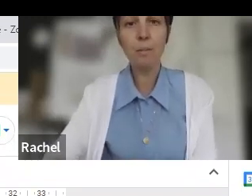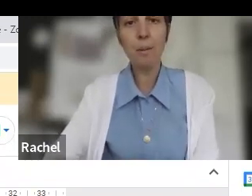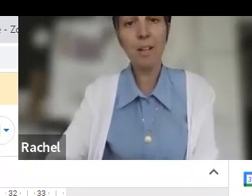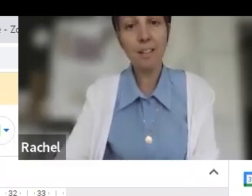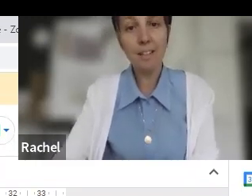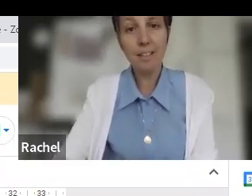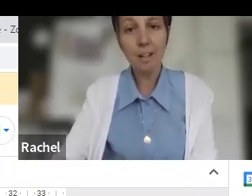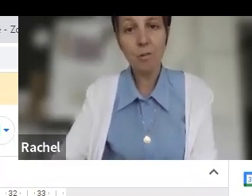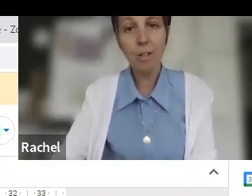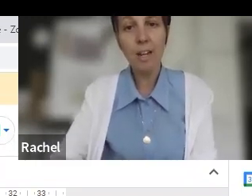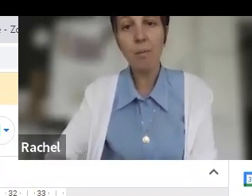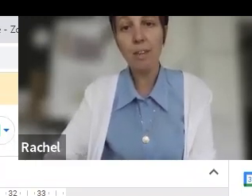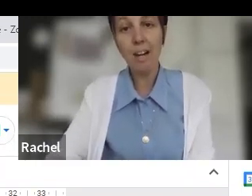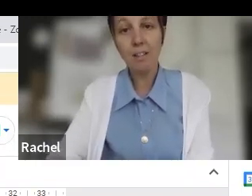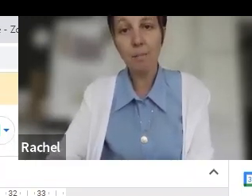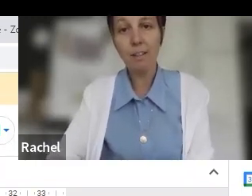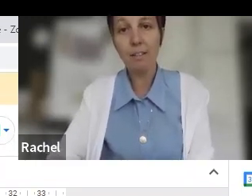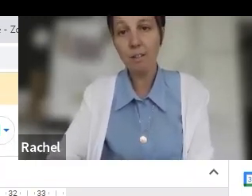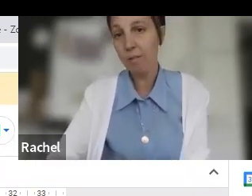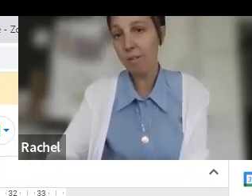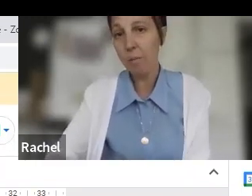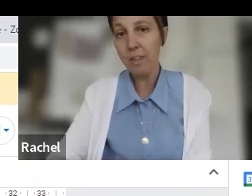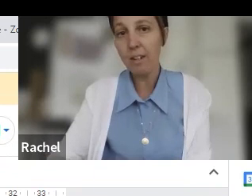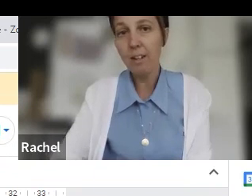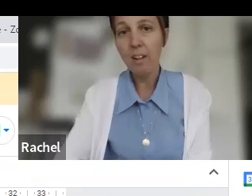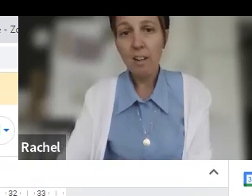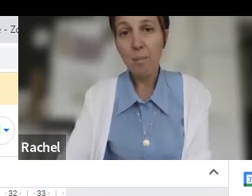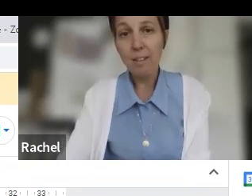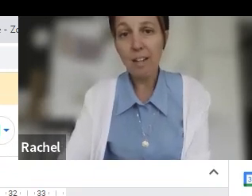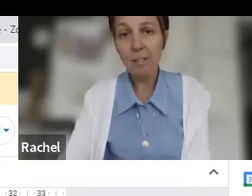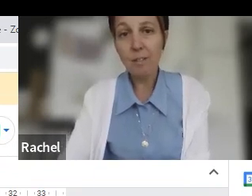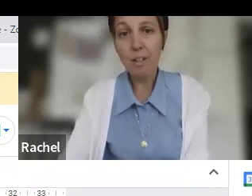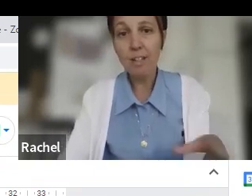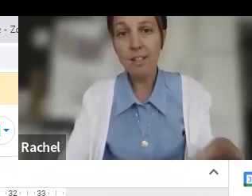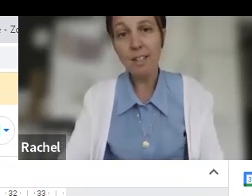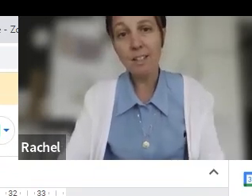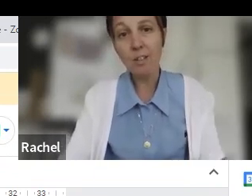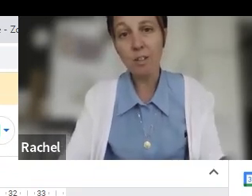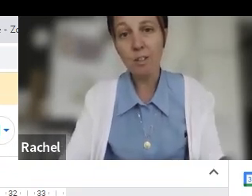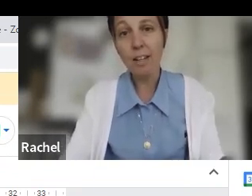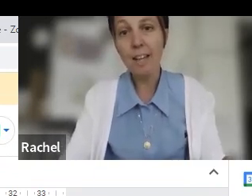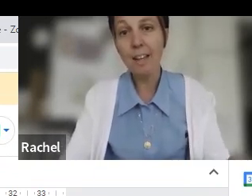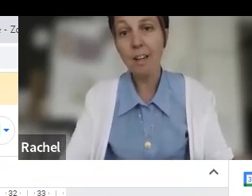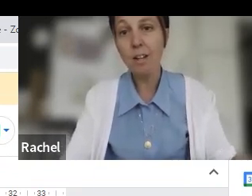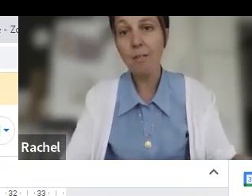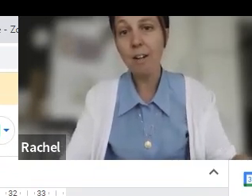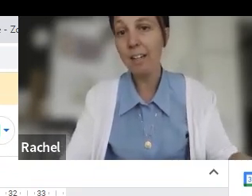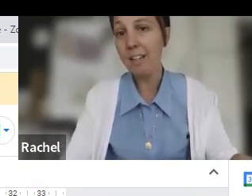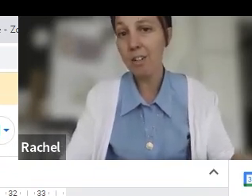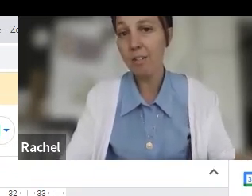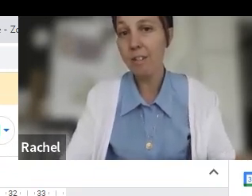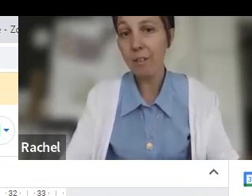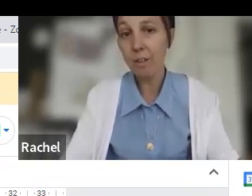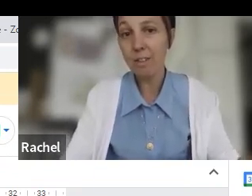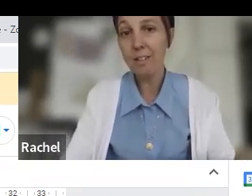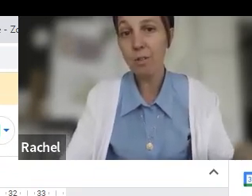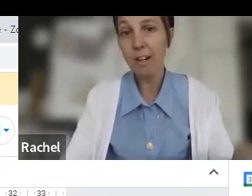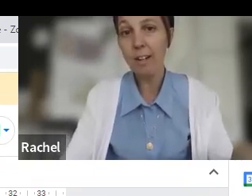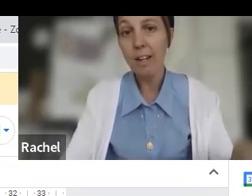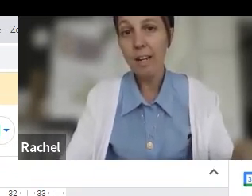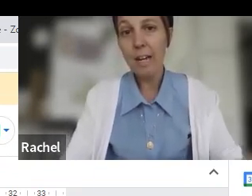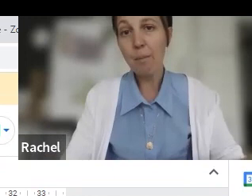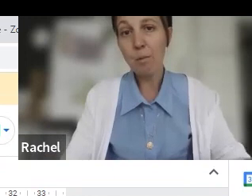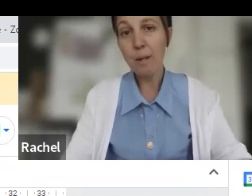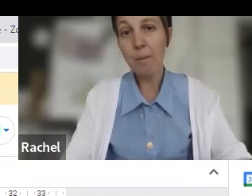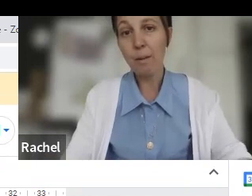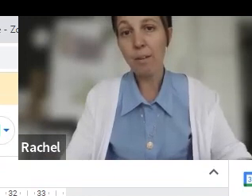people to be able to access secondary care with the high demands currently within mental health services. And this is just, again, that early recognition of difficulties and trying